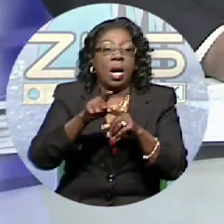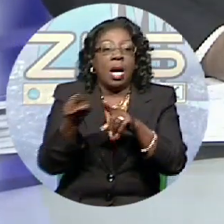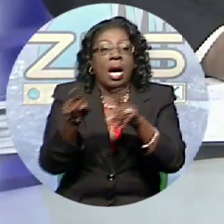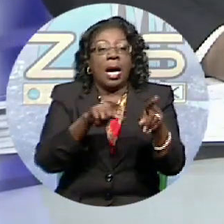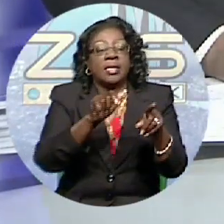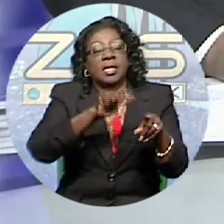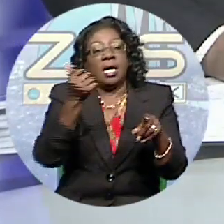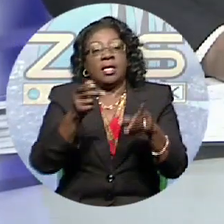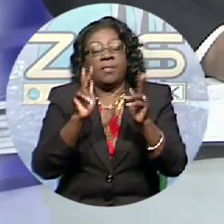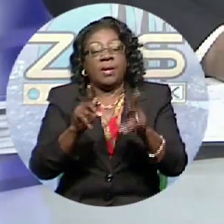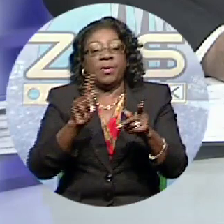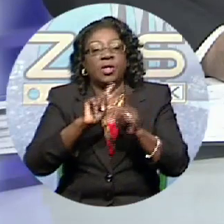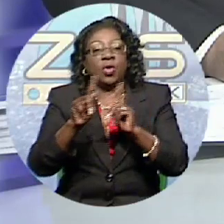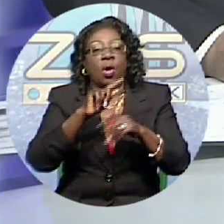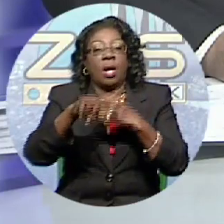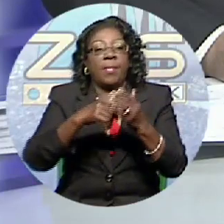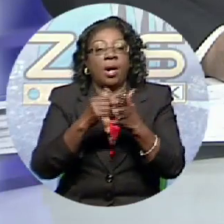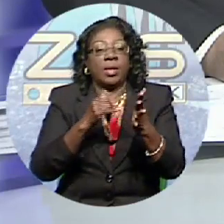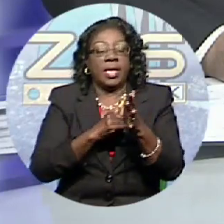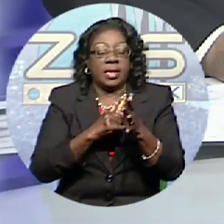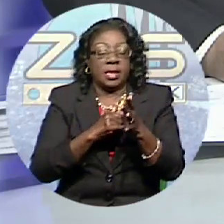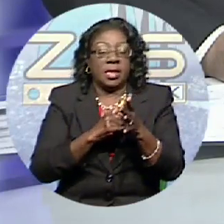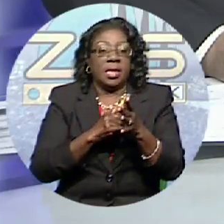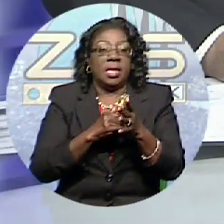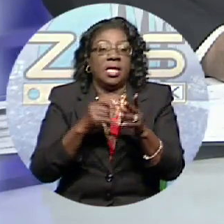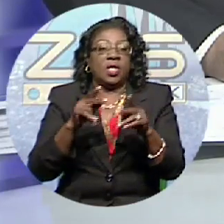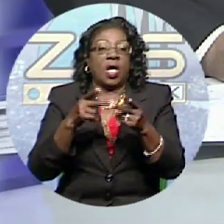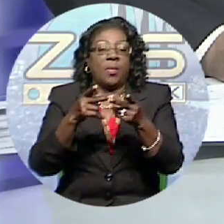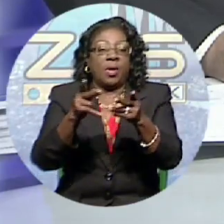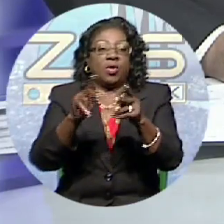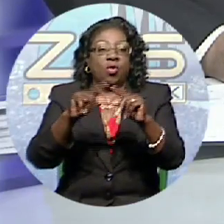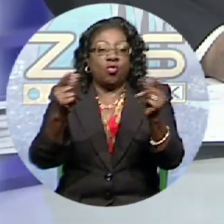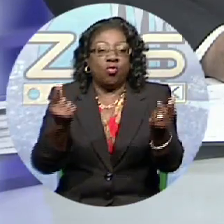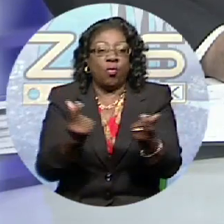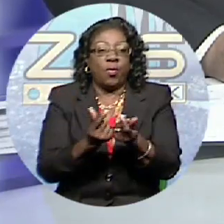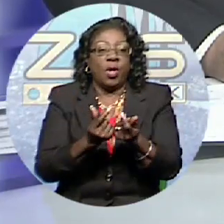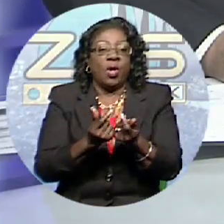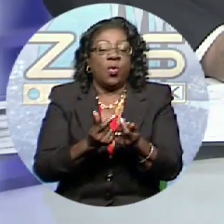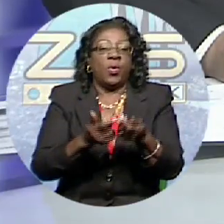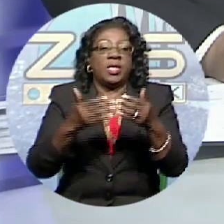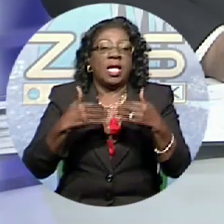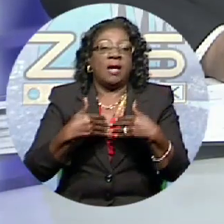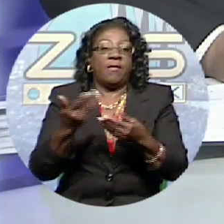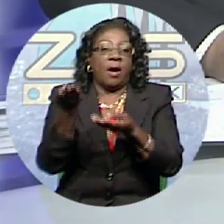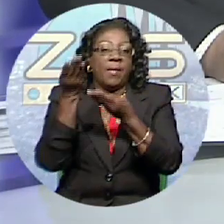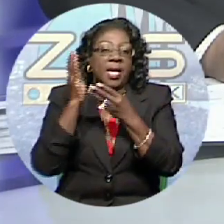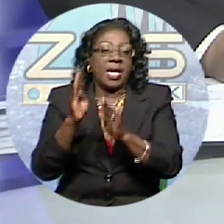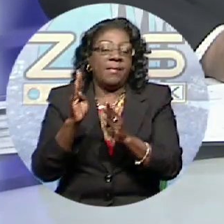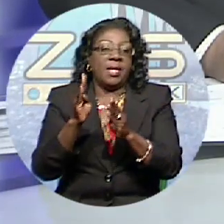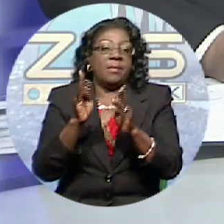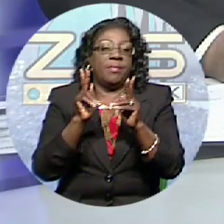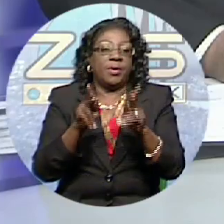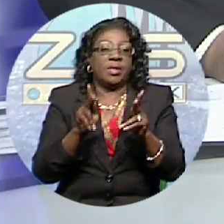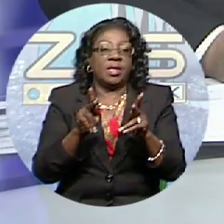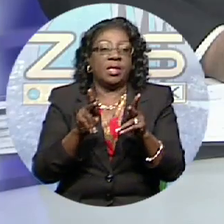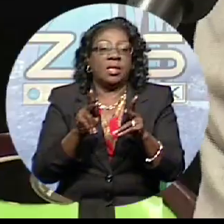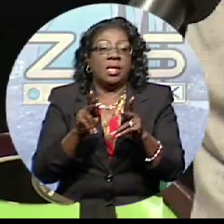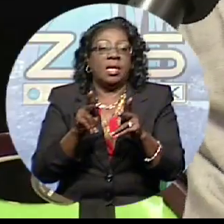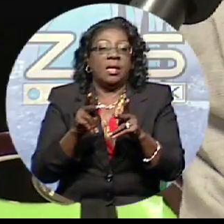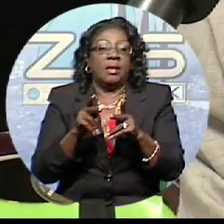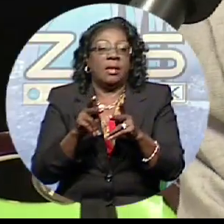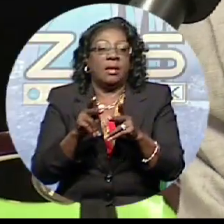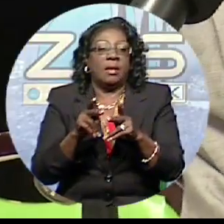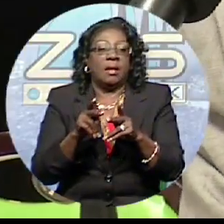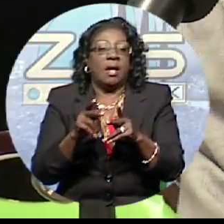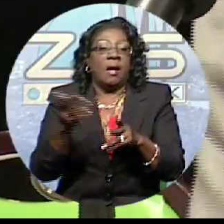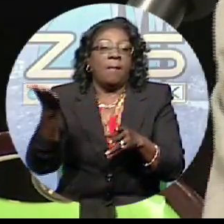tonight, he tells us about the panel, which also featured a Bahamian forefather and a prominent human rights attorney.